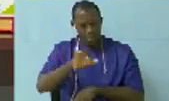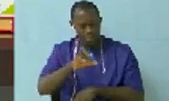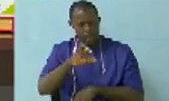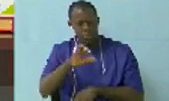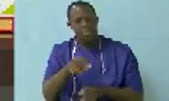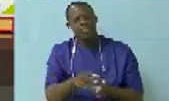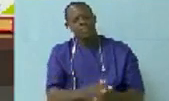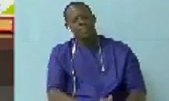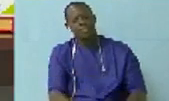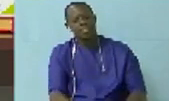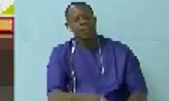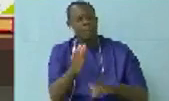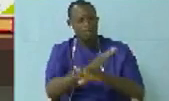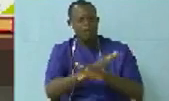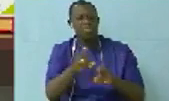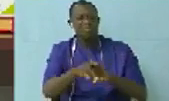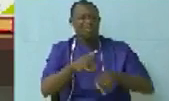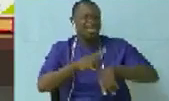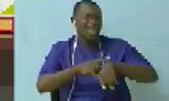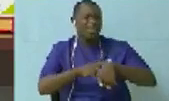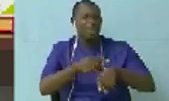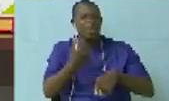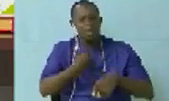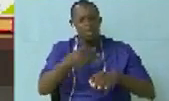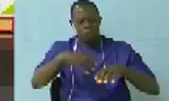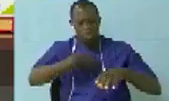Almost closing time.